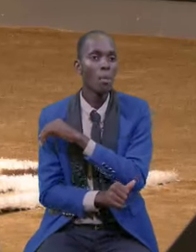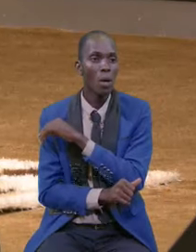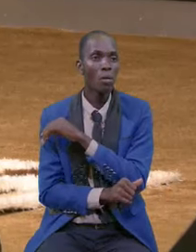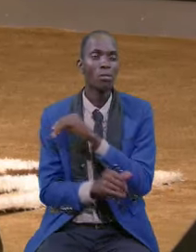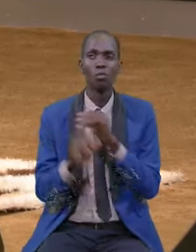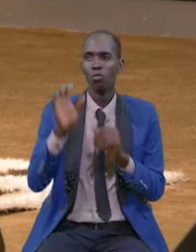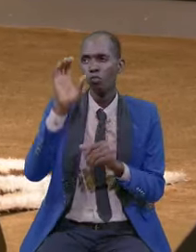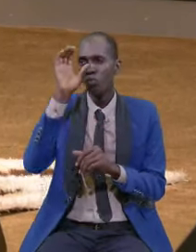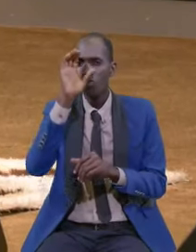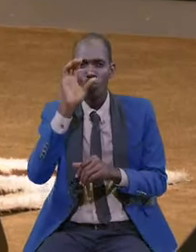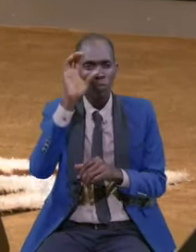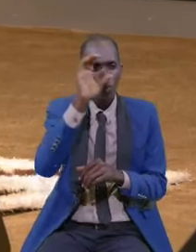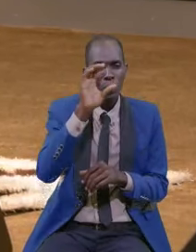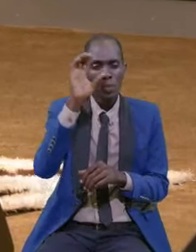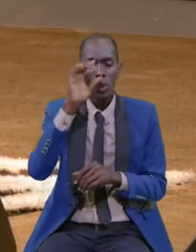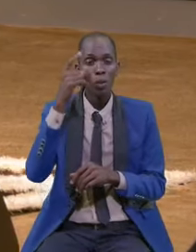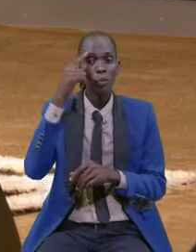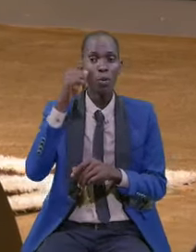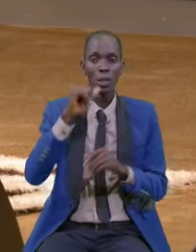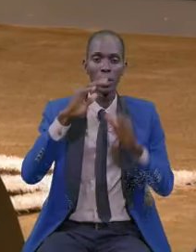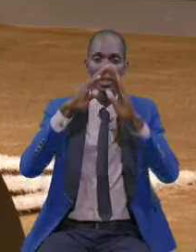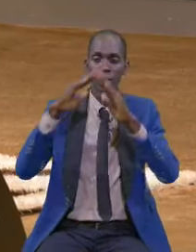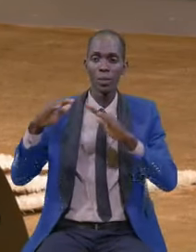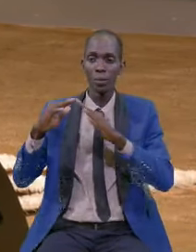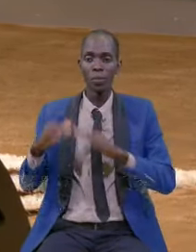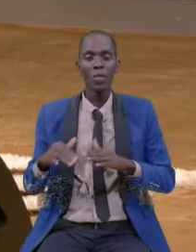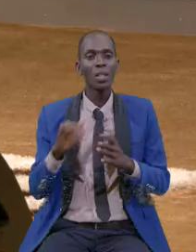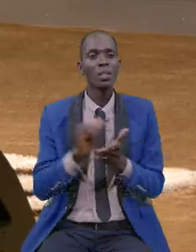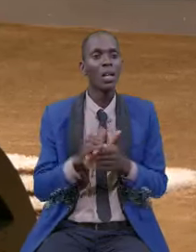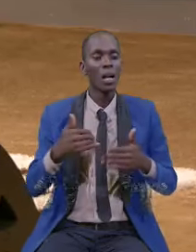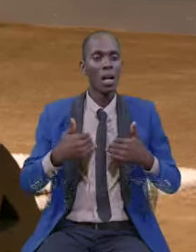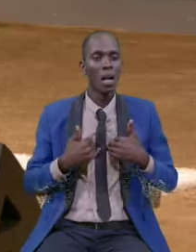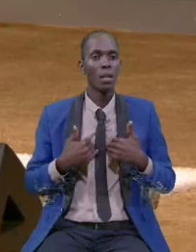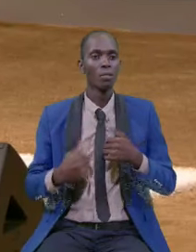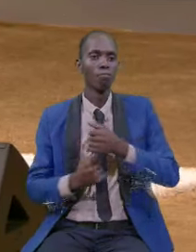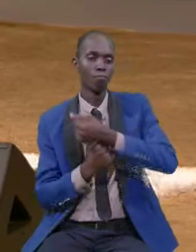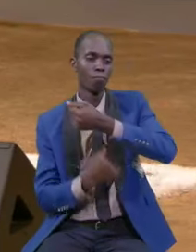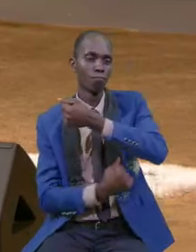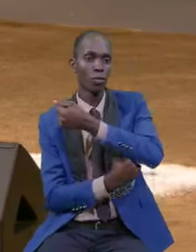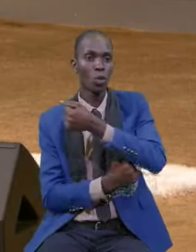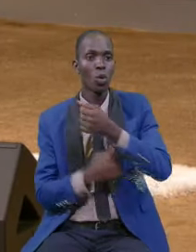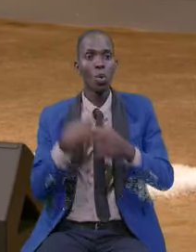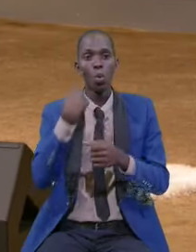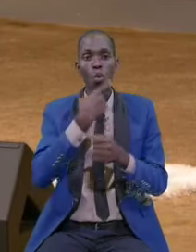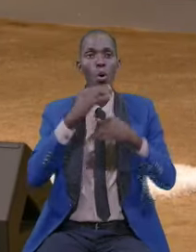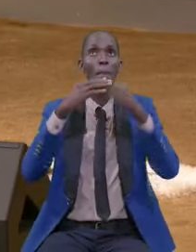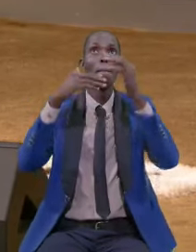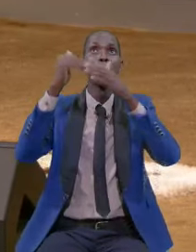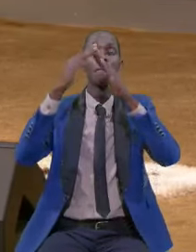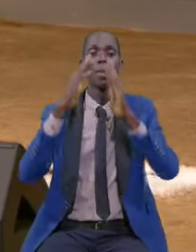city which has foundations, whose builder and maker